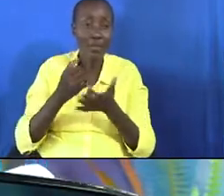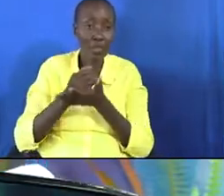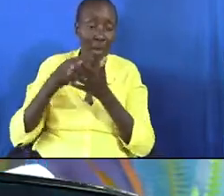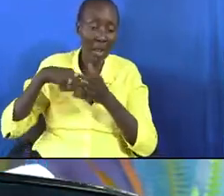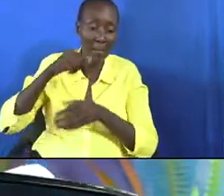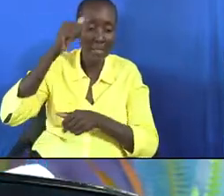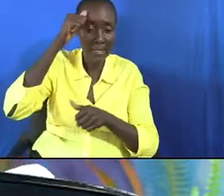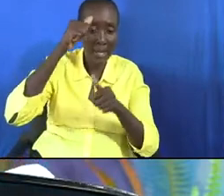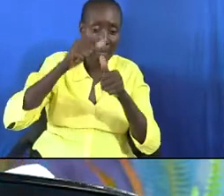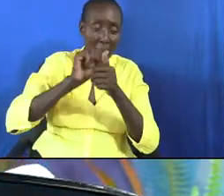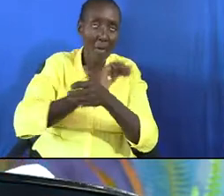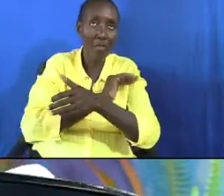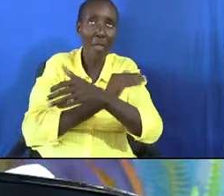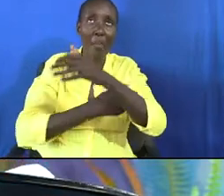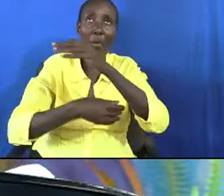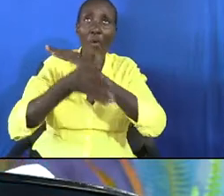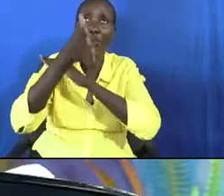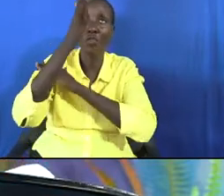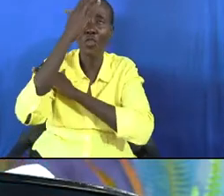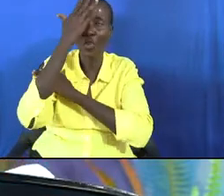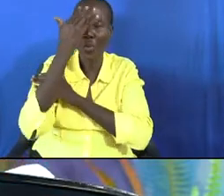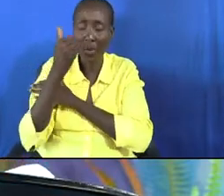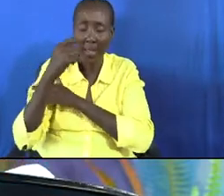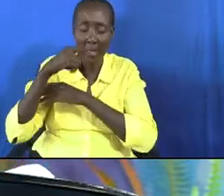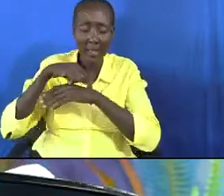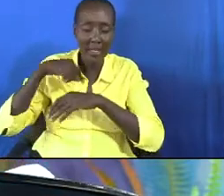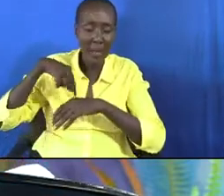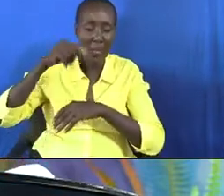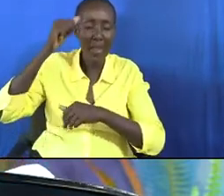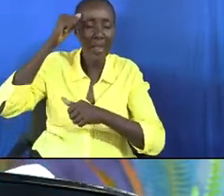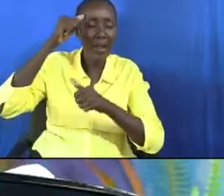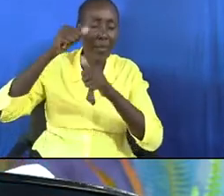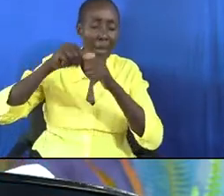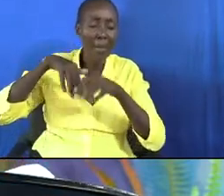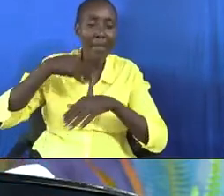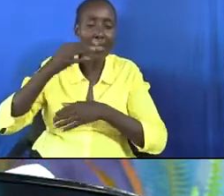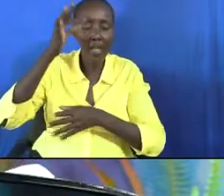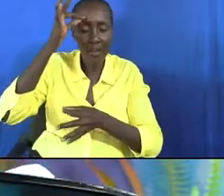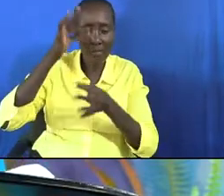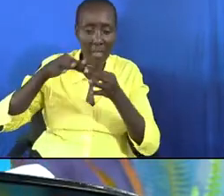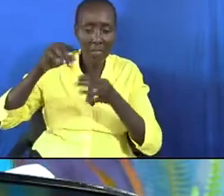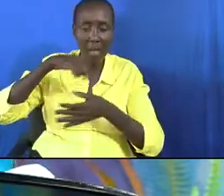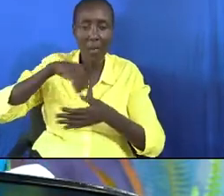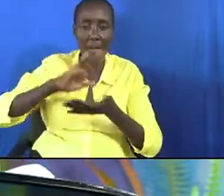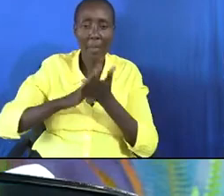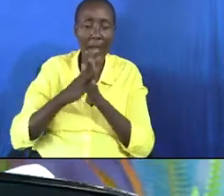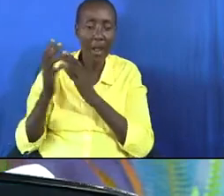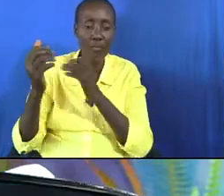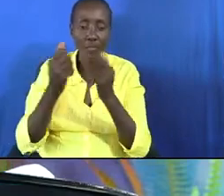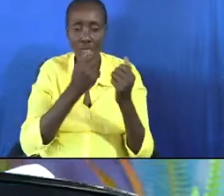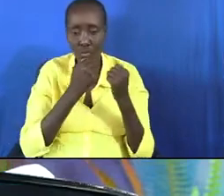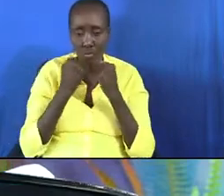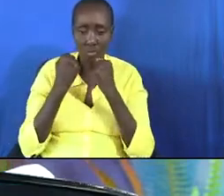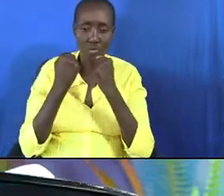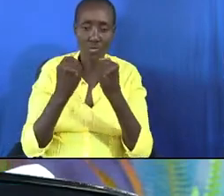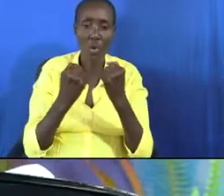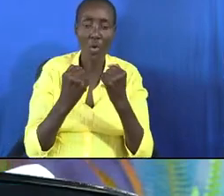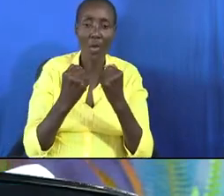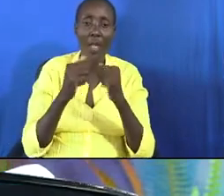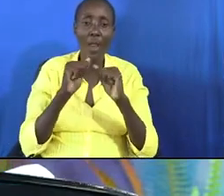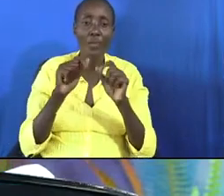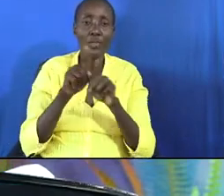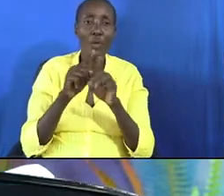us of God's power. Because when we do, then our faith will be strengthened. And we will be able